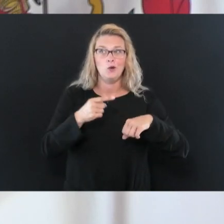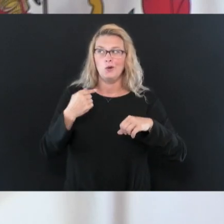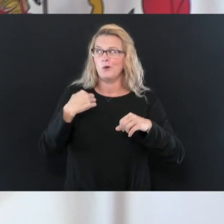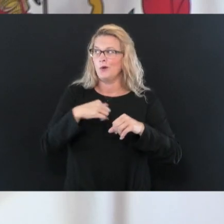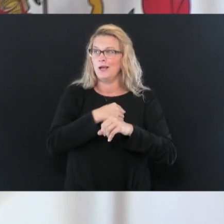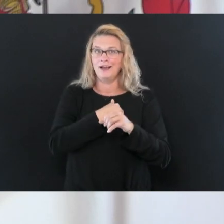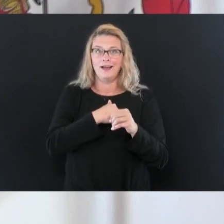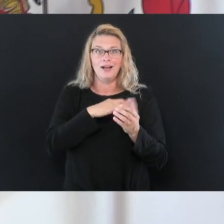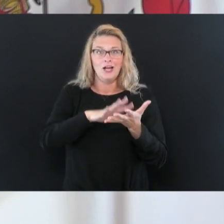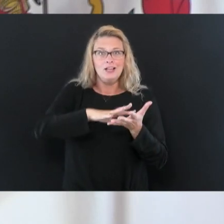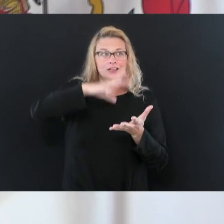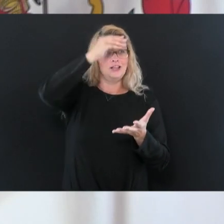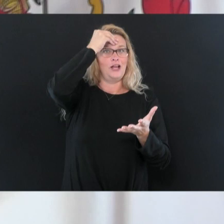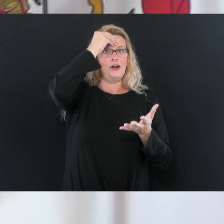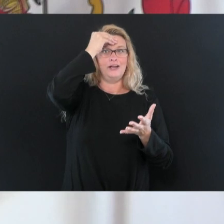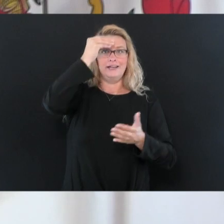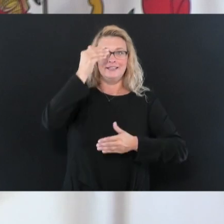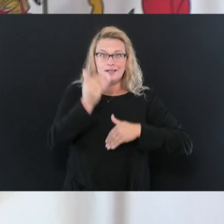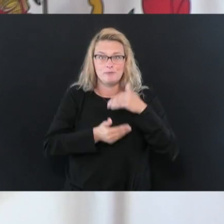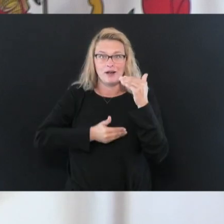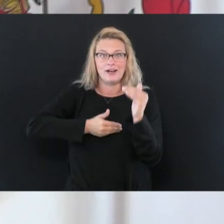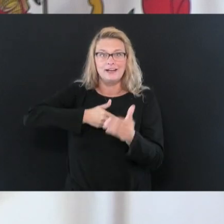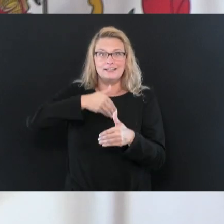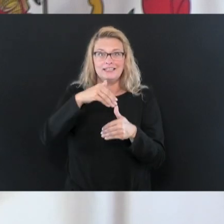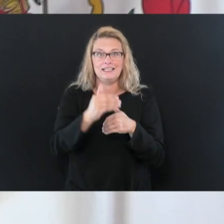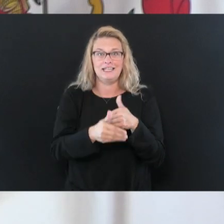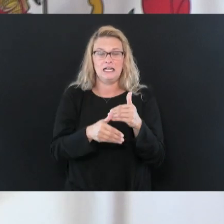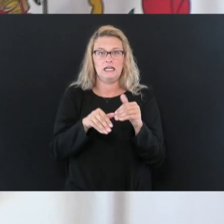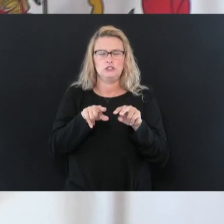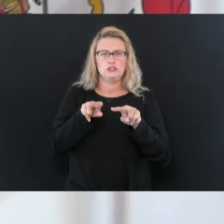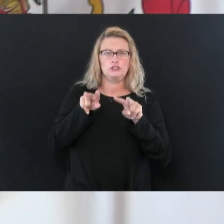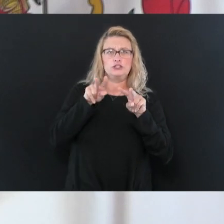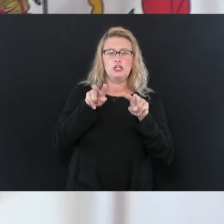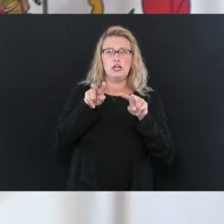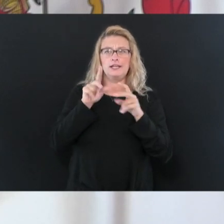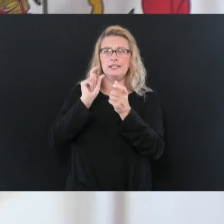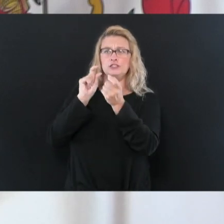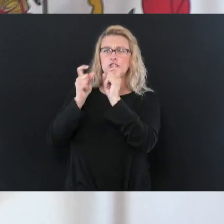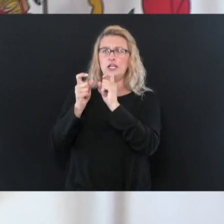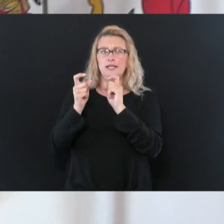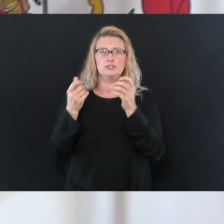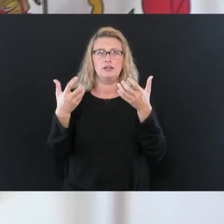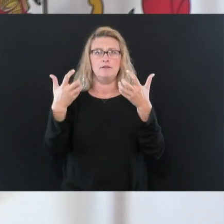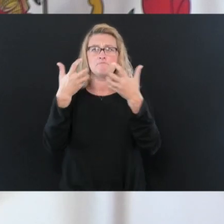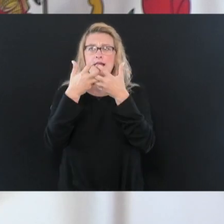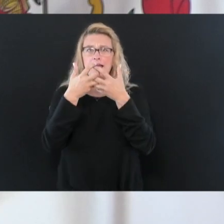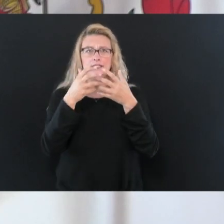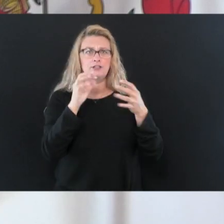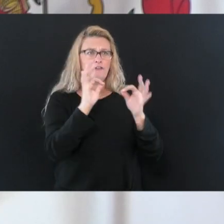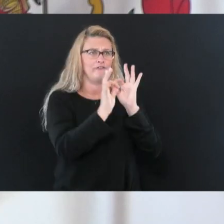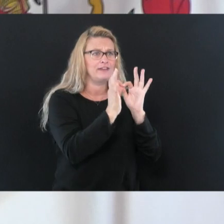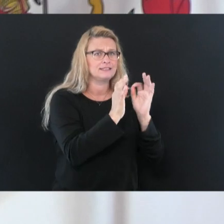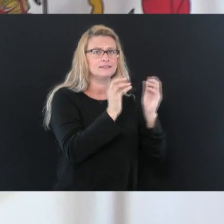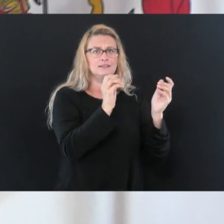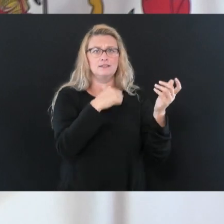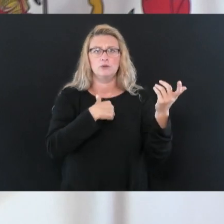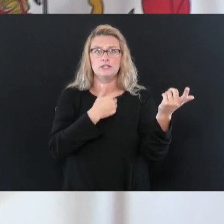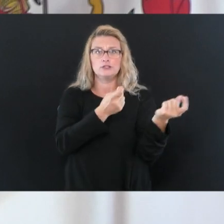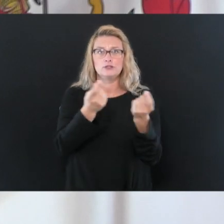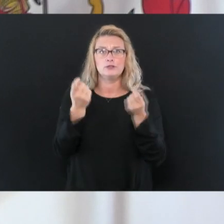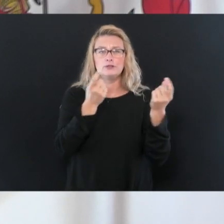without taking the time to step back and change and modify and tweak, you're